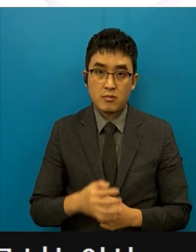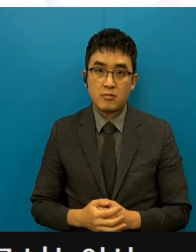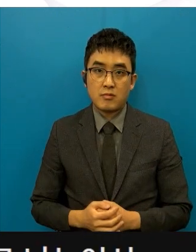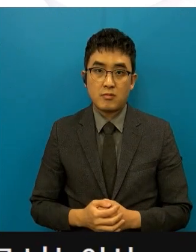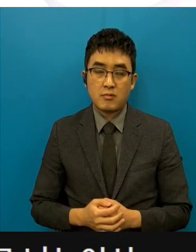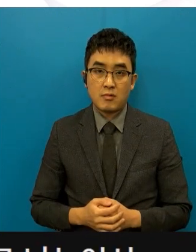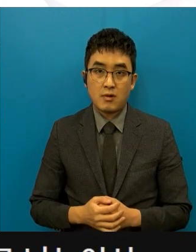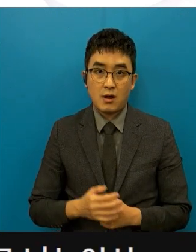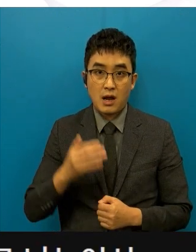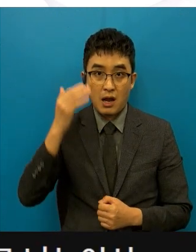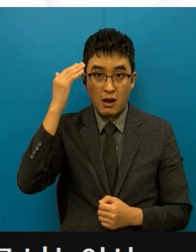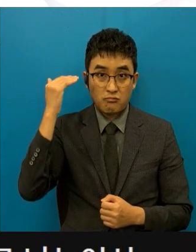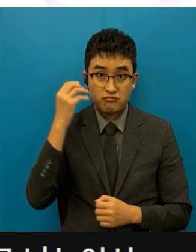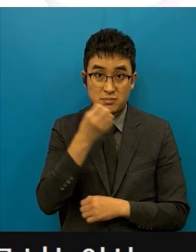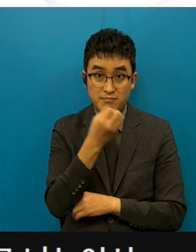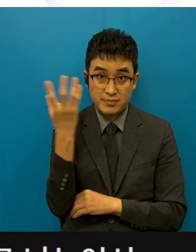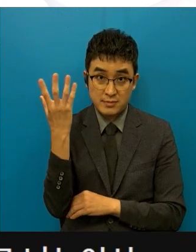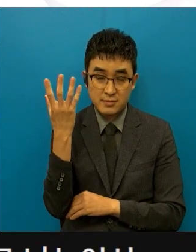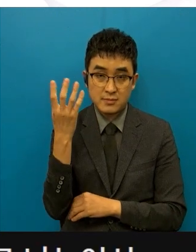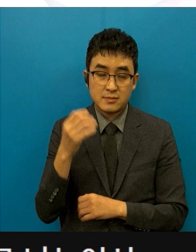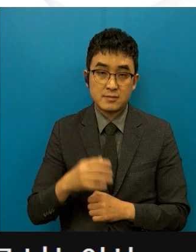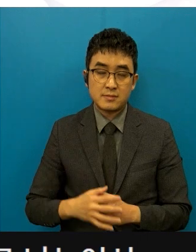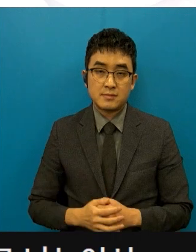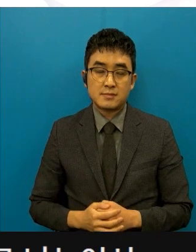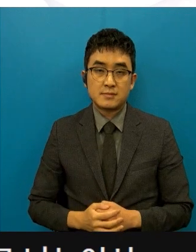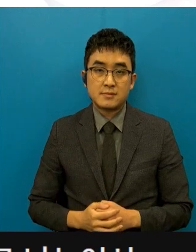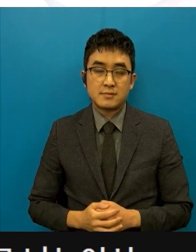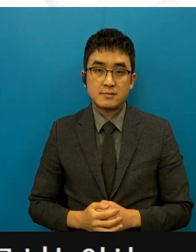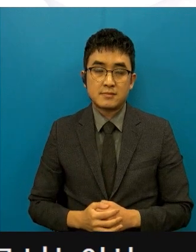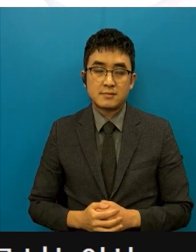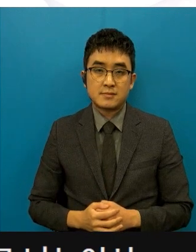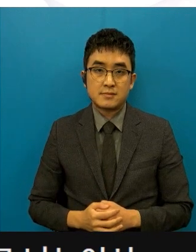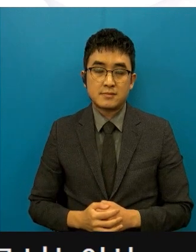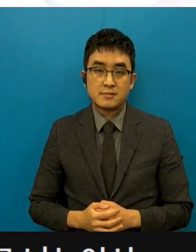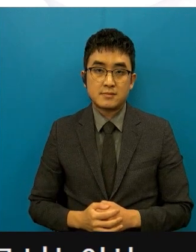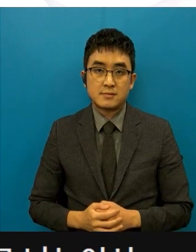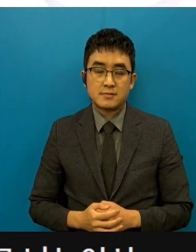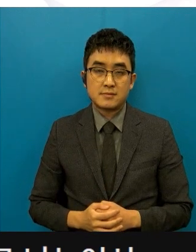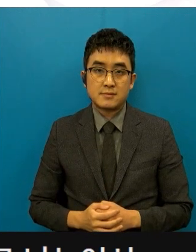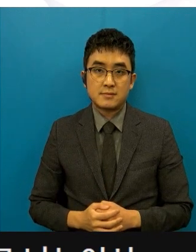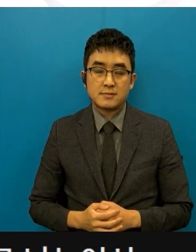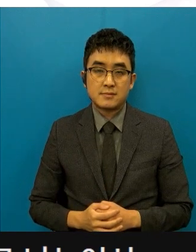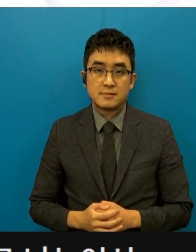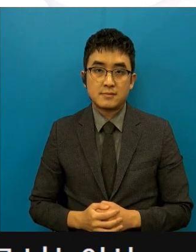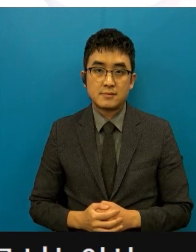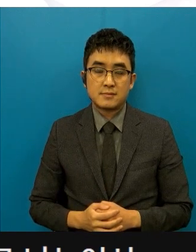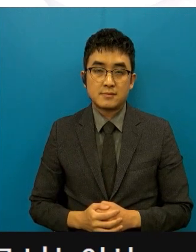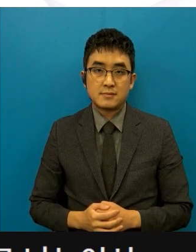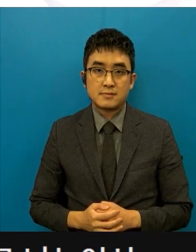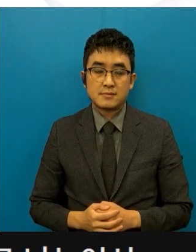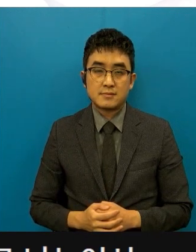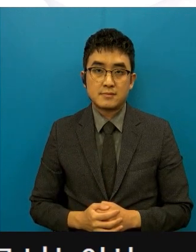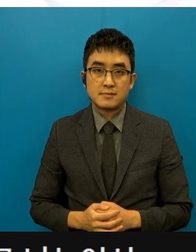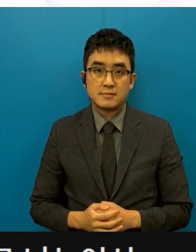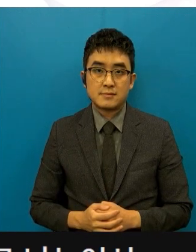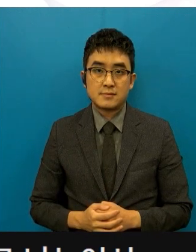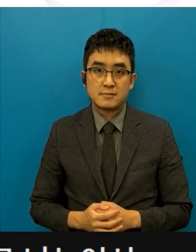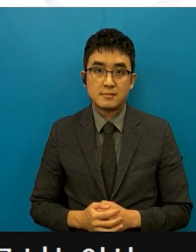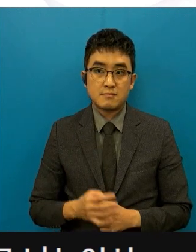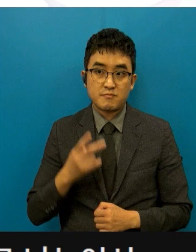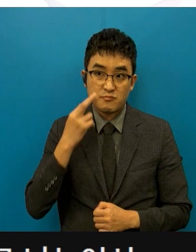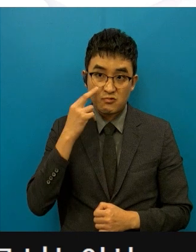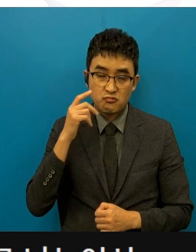context of Death with Dignity Act, which means assisted suicide in American legal context.